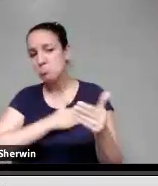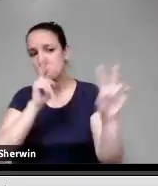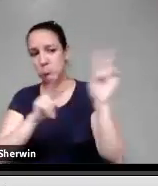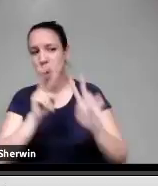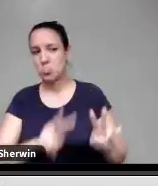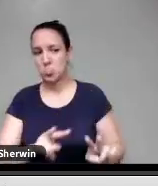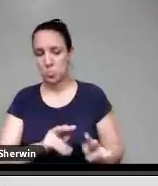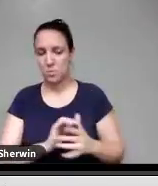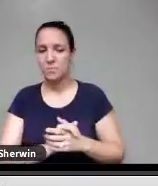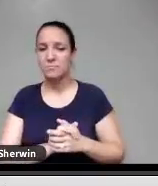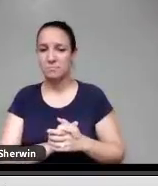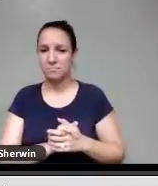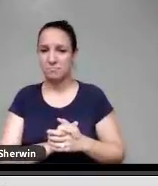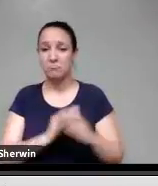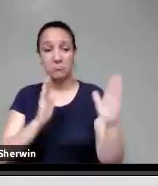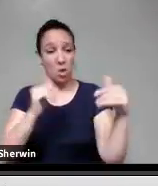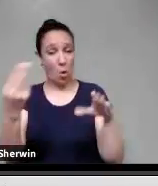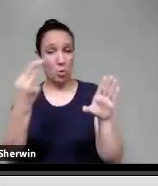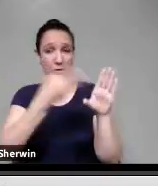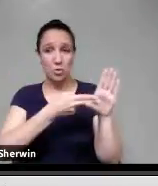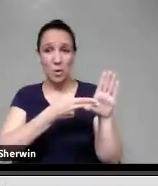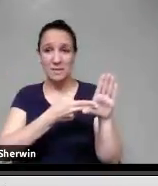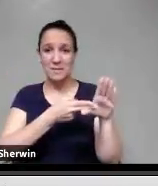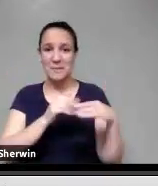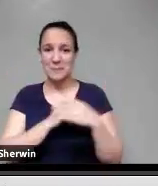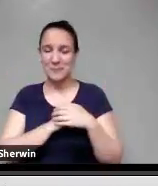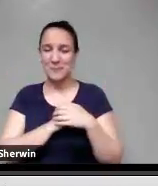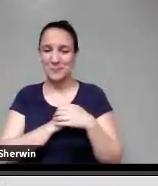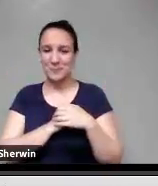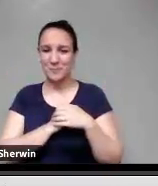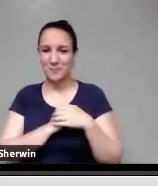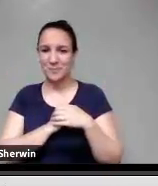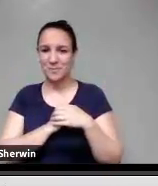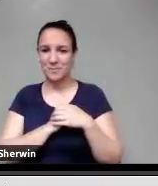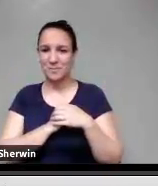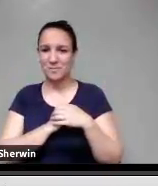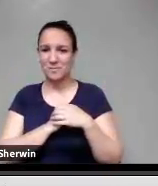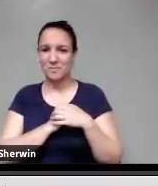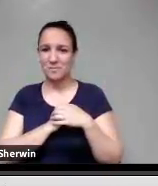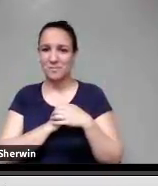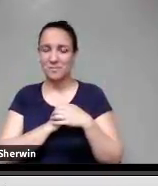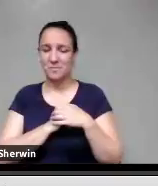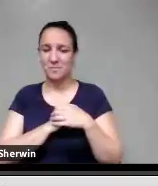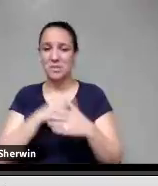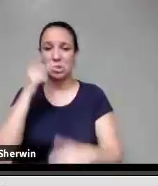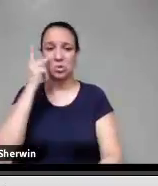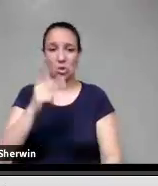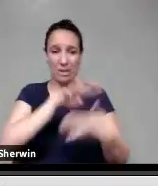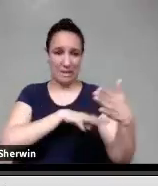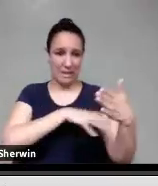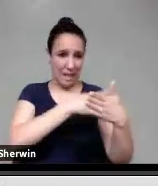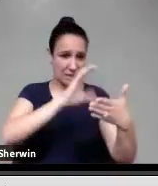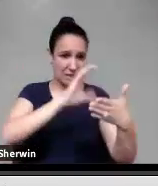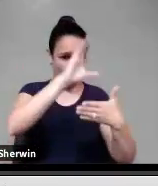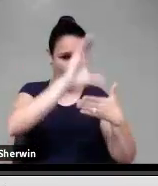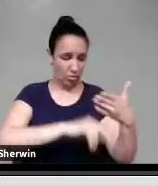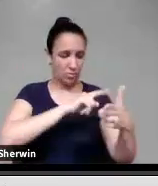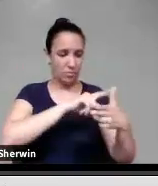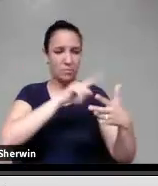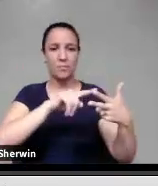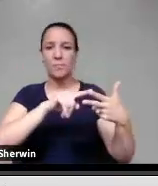hope you are able to join us for the future training opportunities. So again, please look at our CE calendar on the website. Look on the